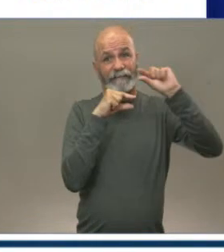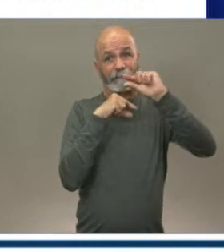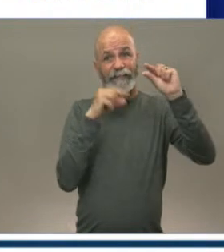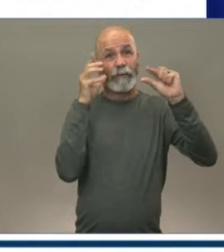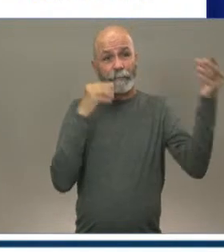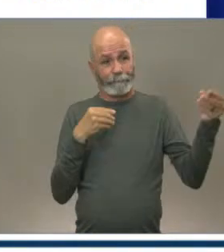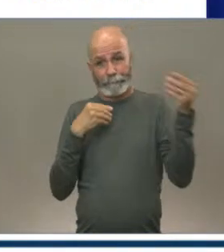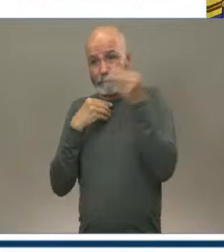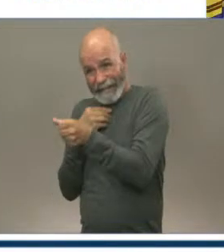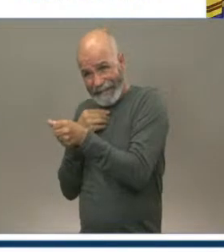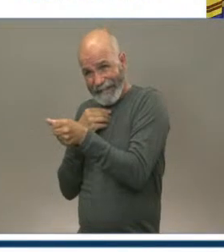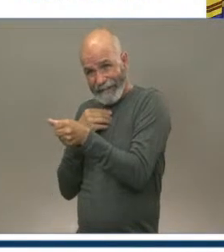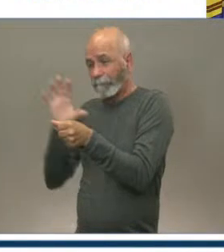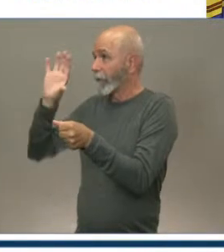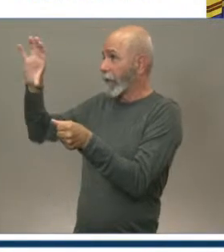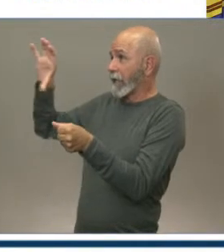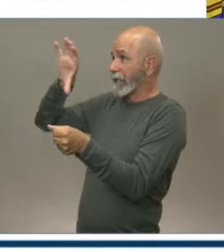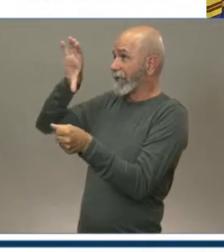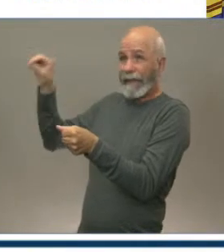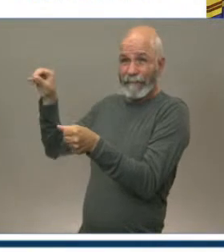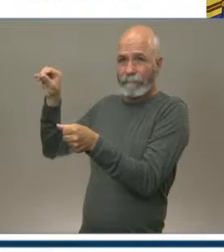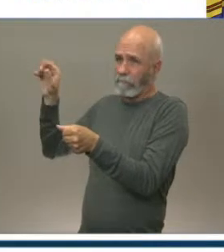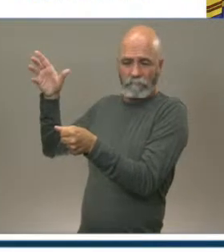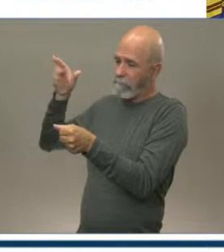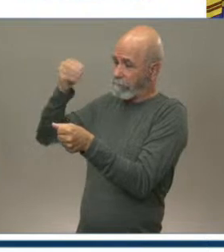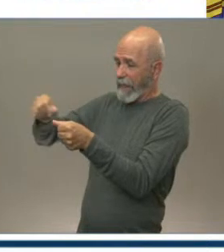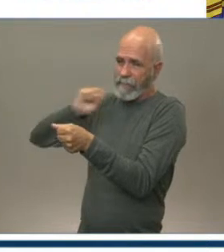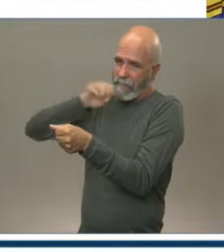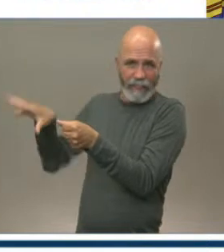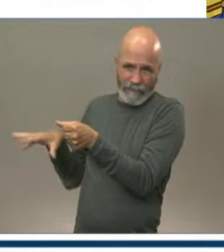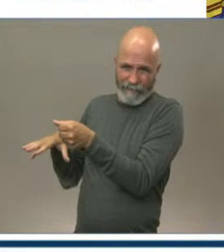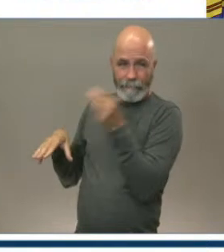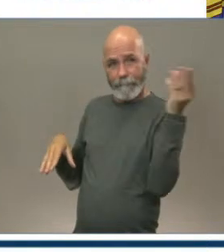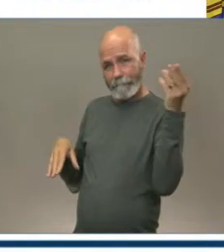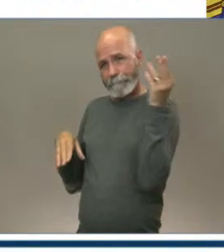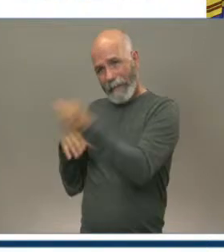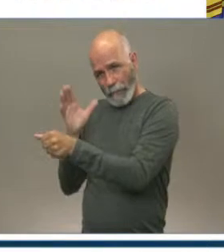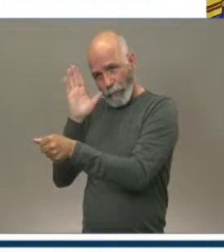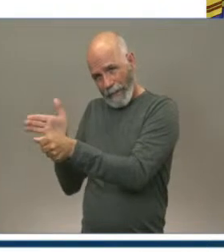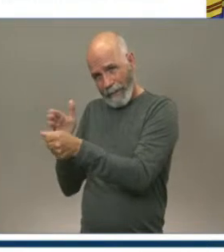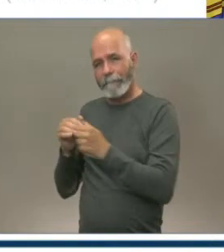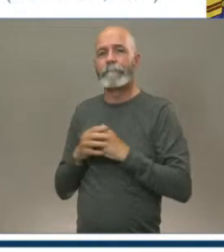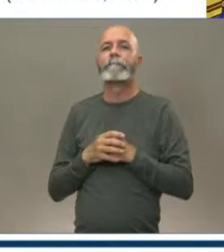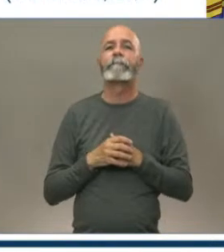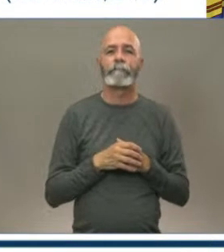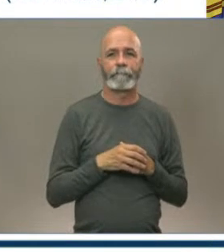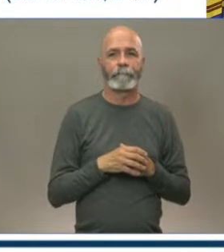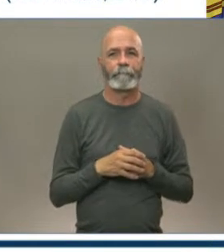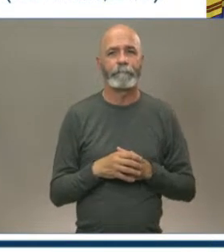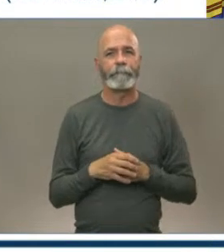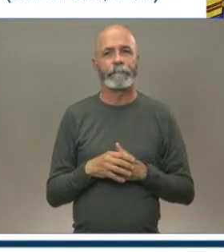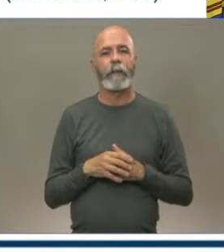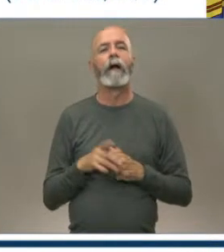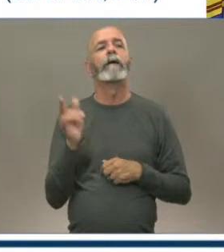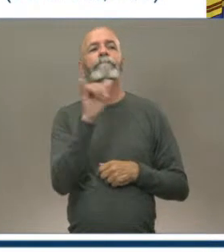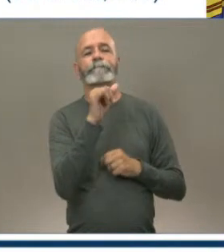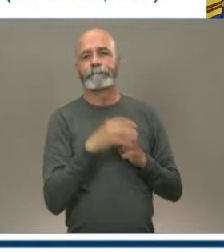businesses. Mike, go ahead with your follow-up. Thank you. Dr. Strang, with respect to the pause on